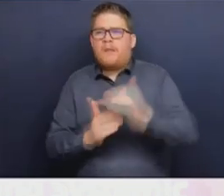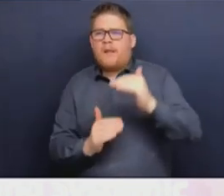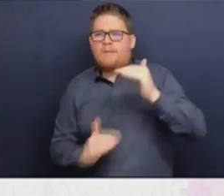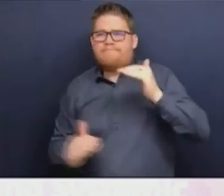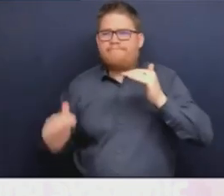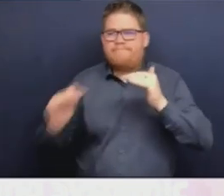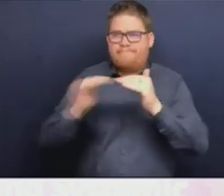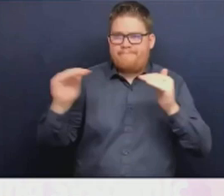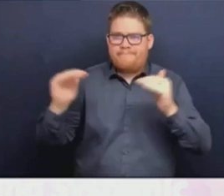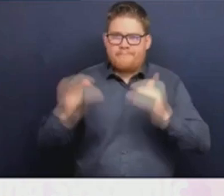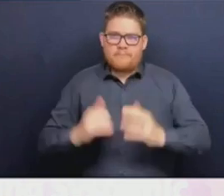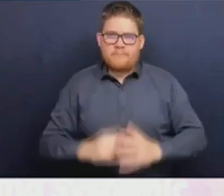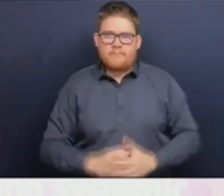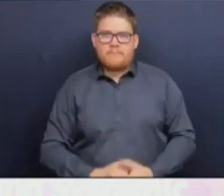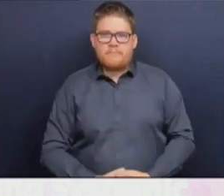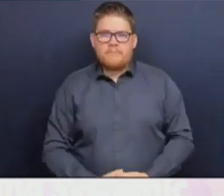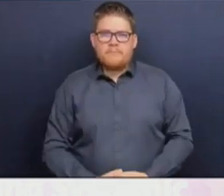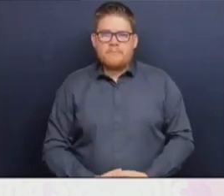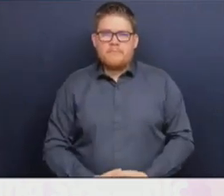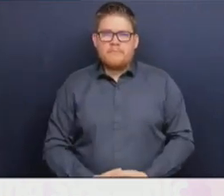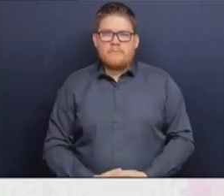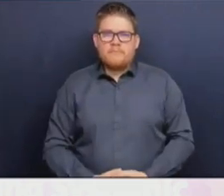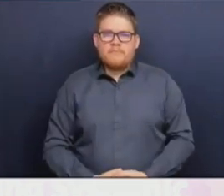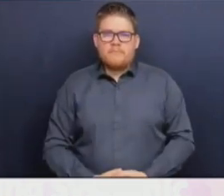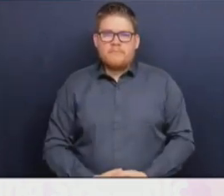committee's findings, those will be reviewed by